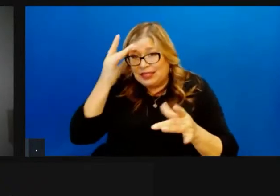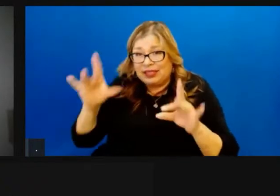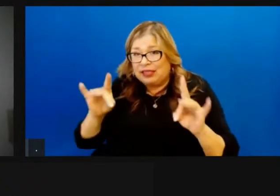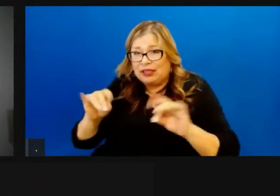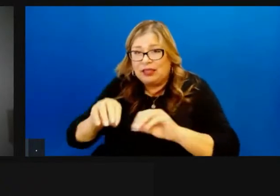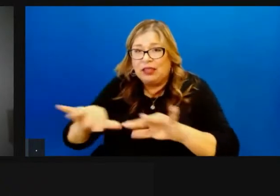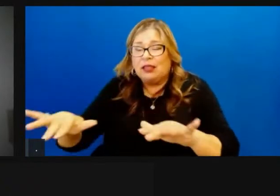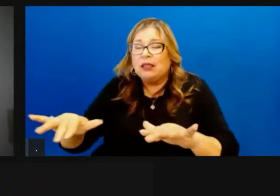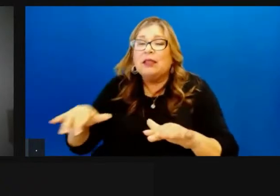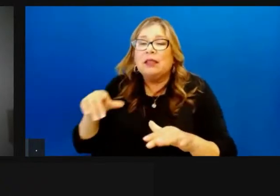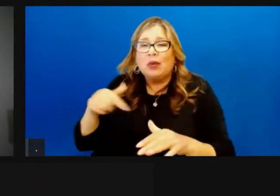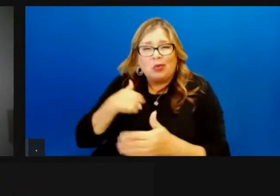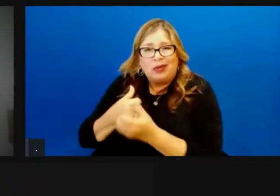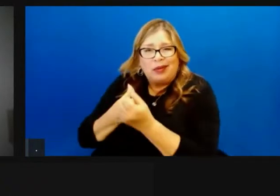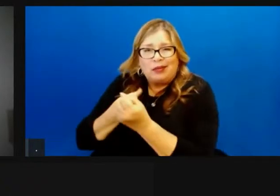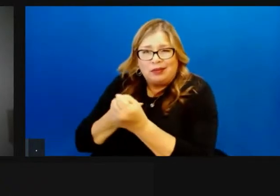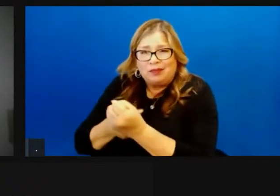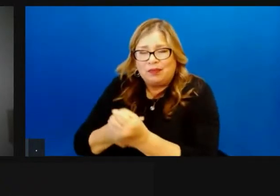thoughtfully.